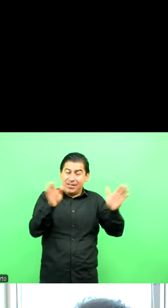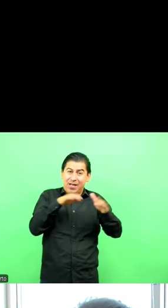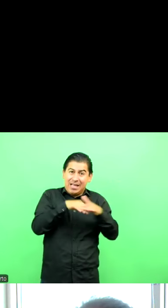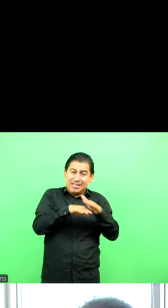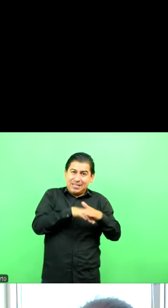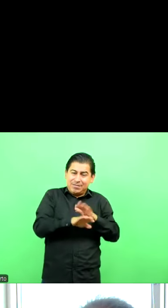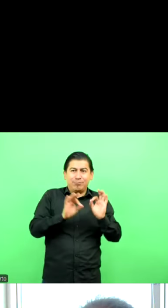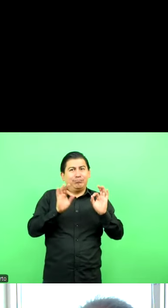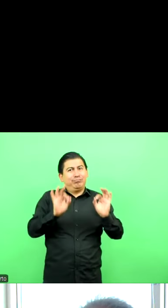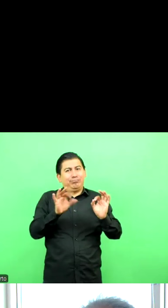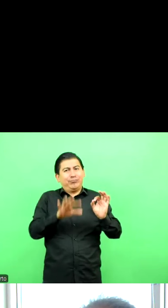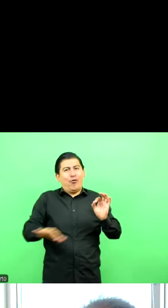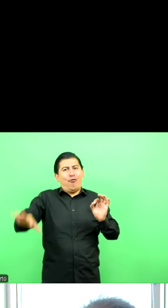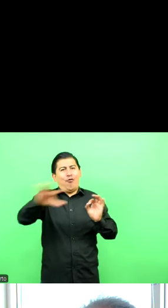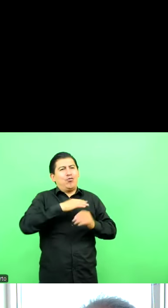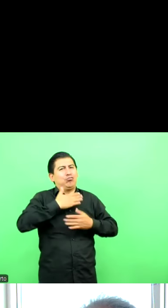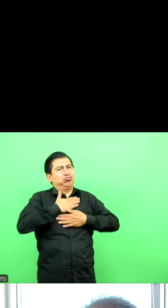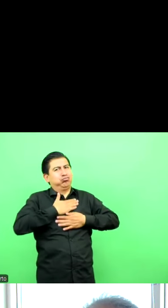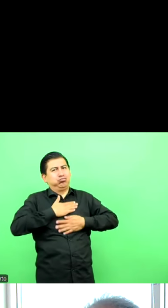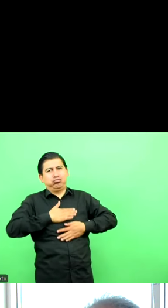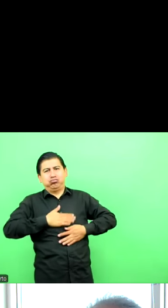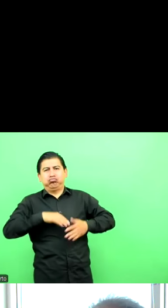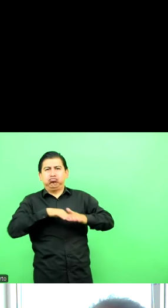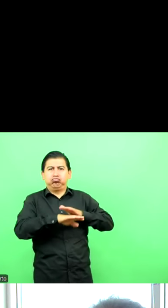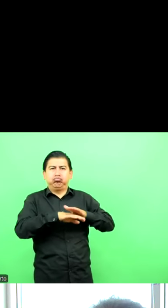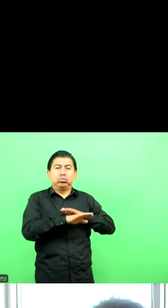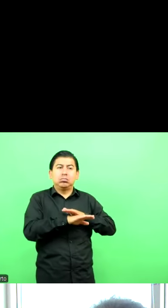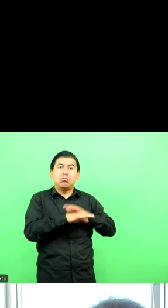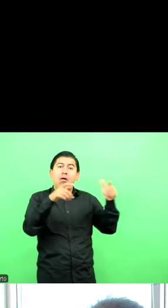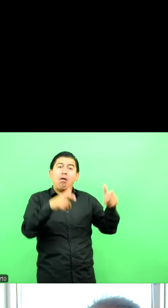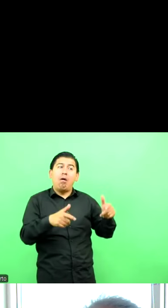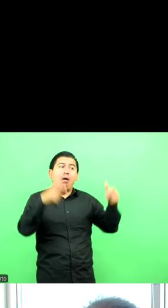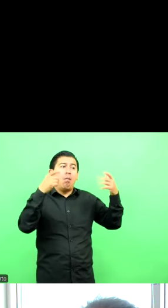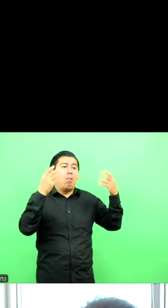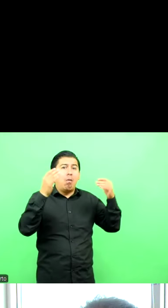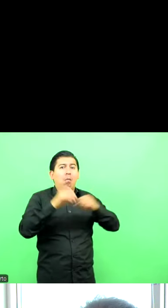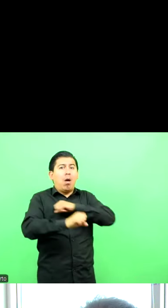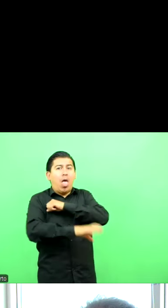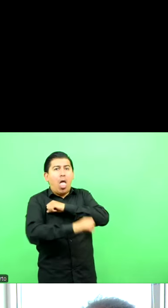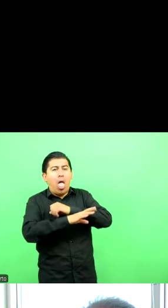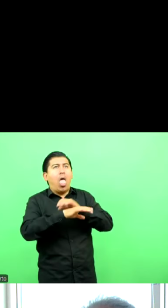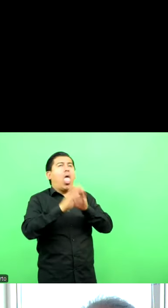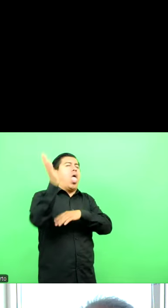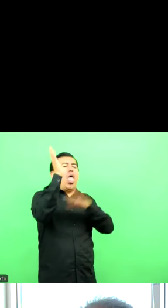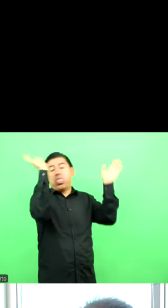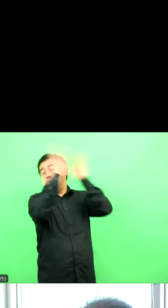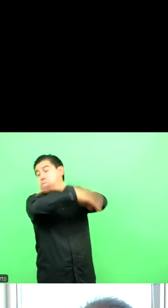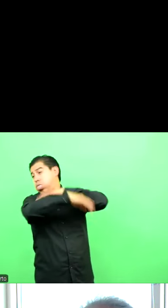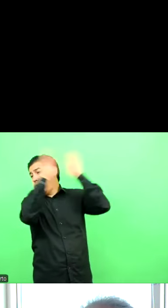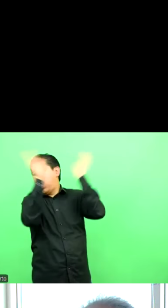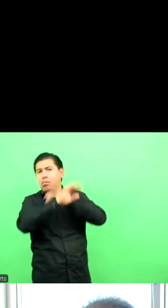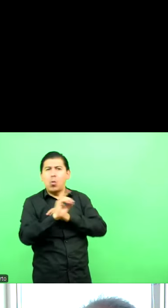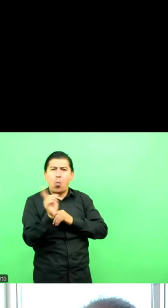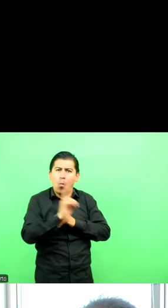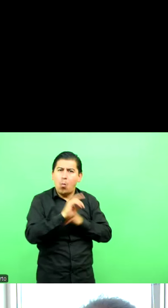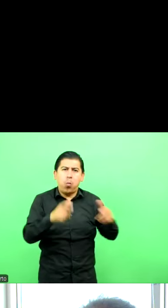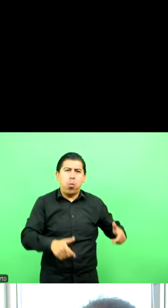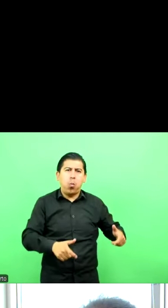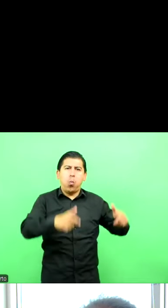in the introduction mentioned, now we have a safe and green, which is a smart hospital. So